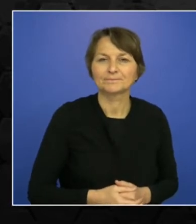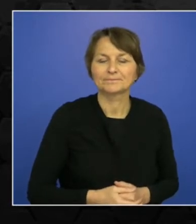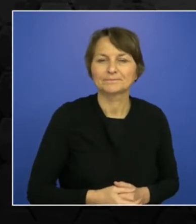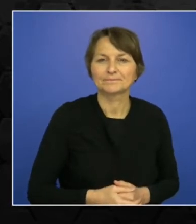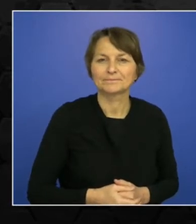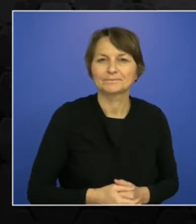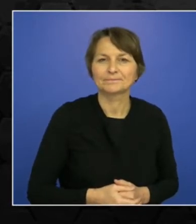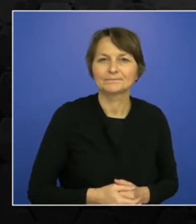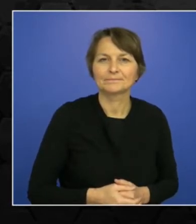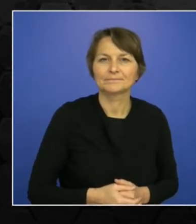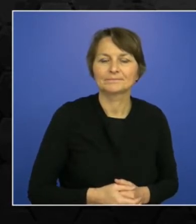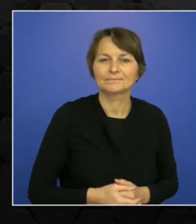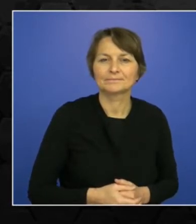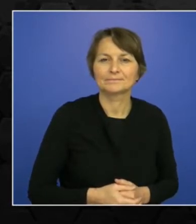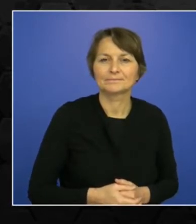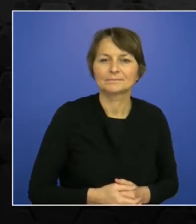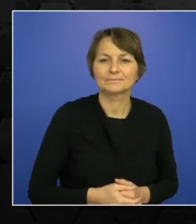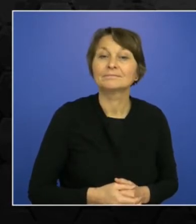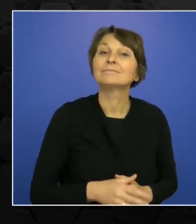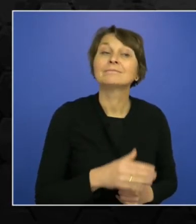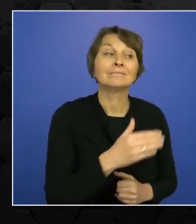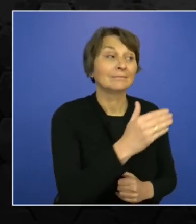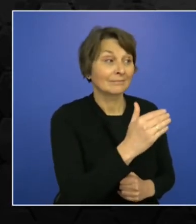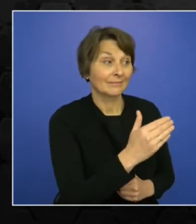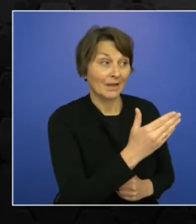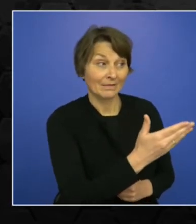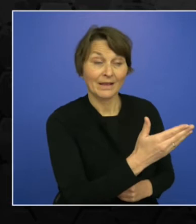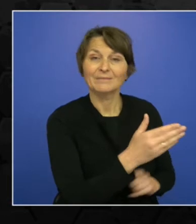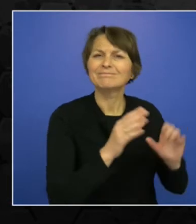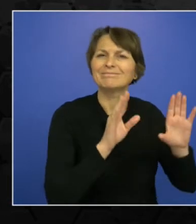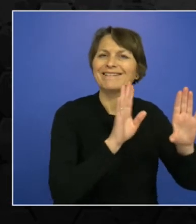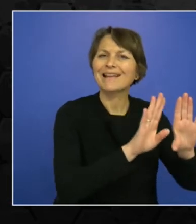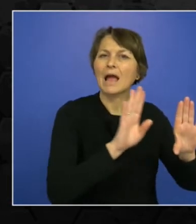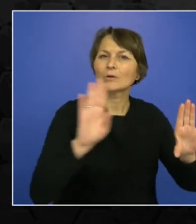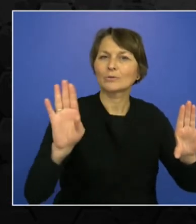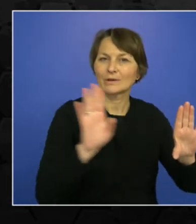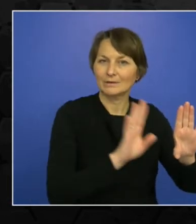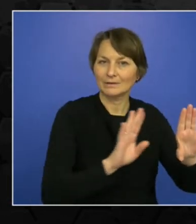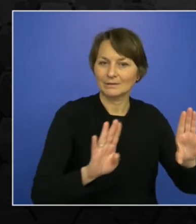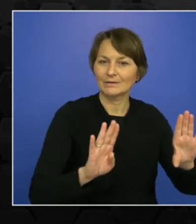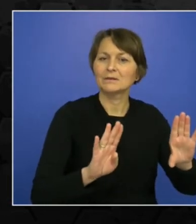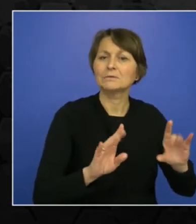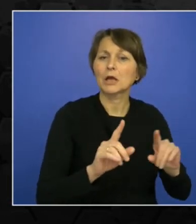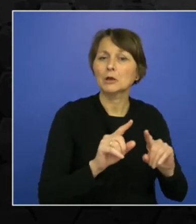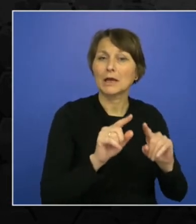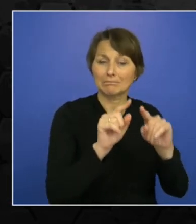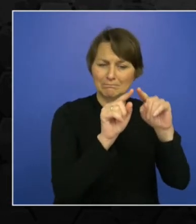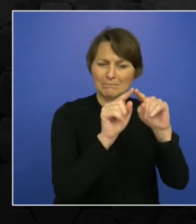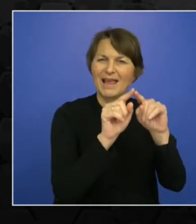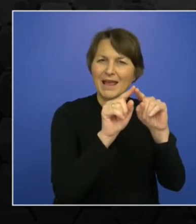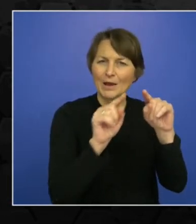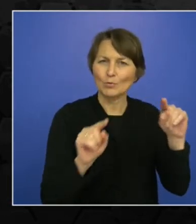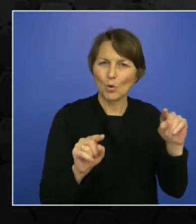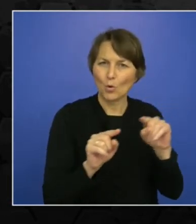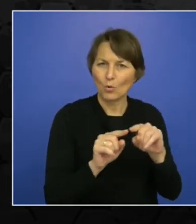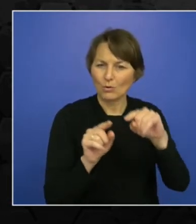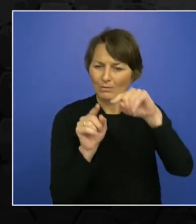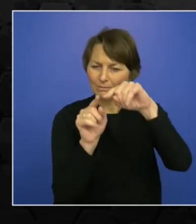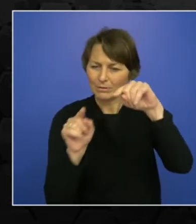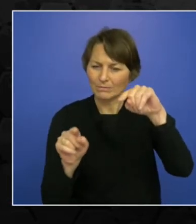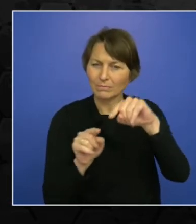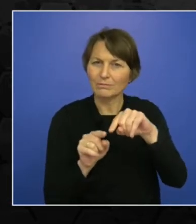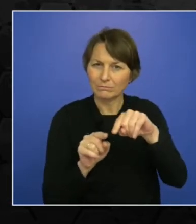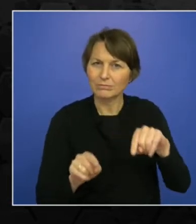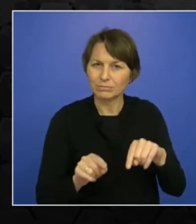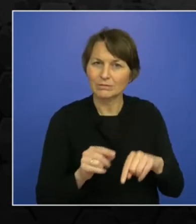our gallery, we can delete basically this arrow and this thing. We just need the title and